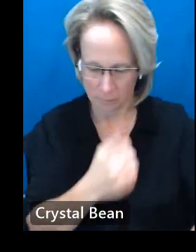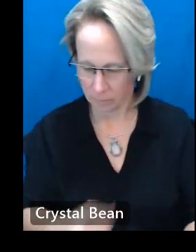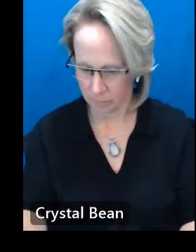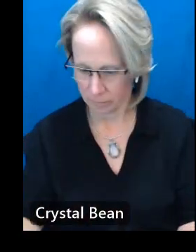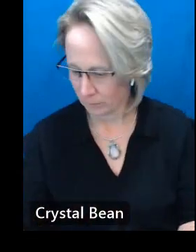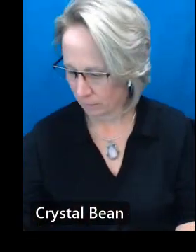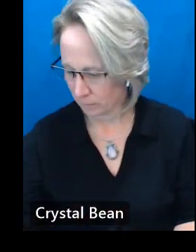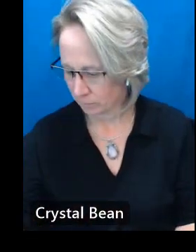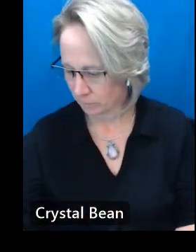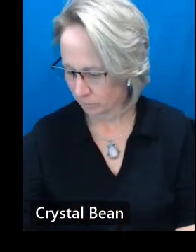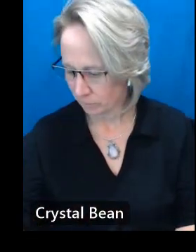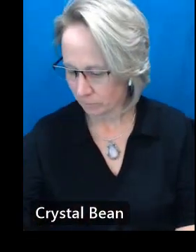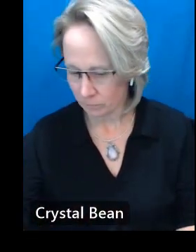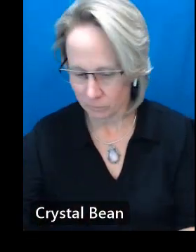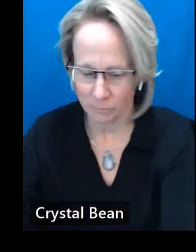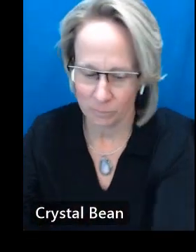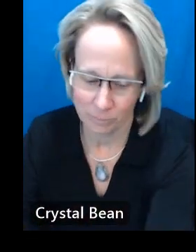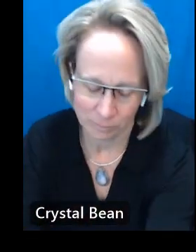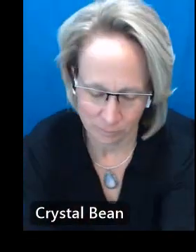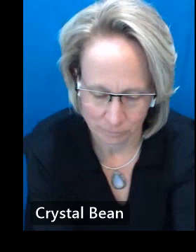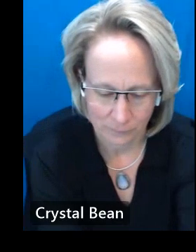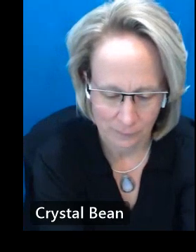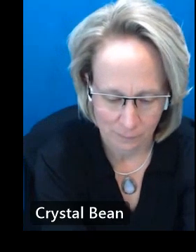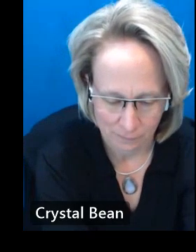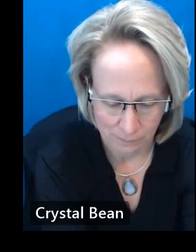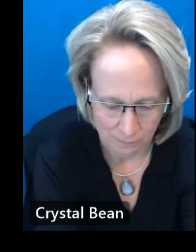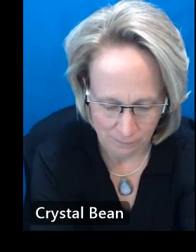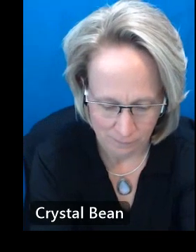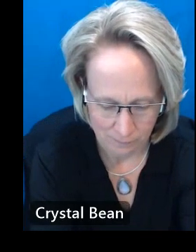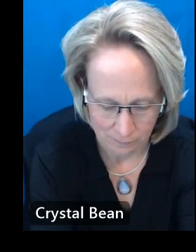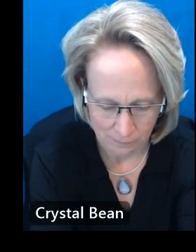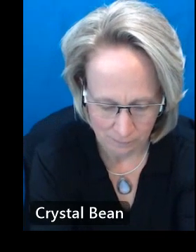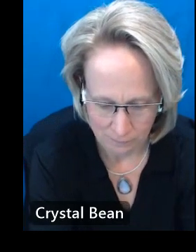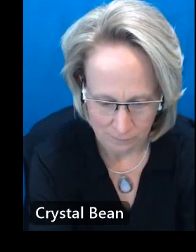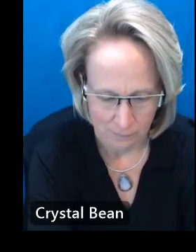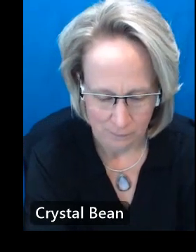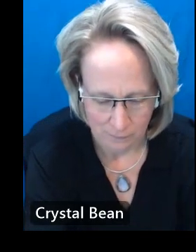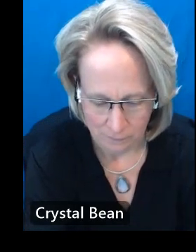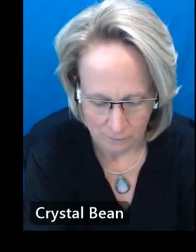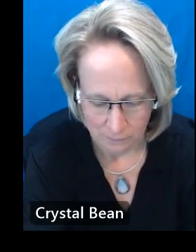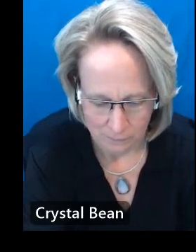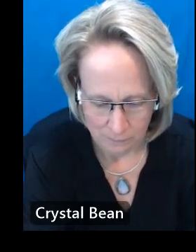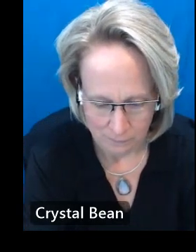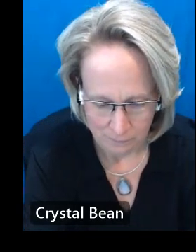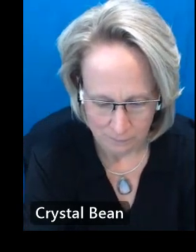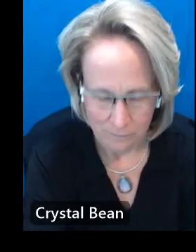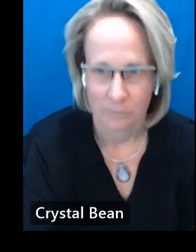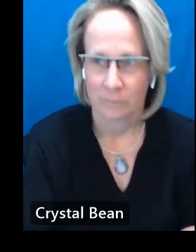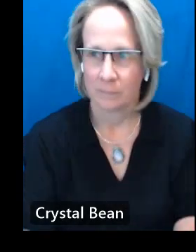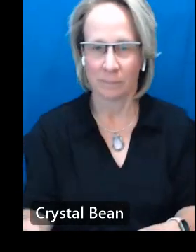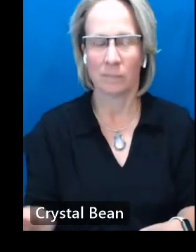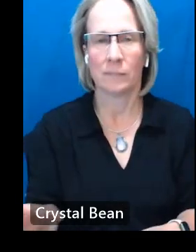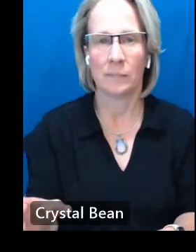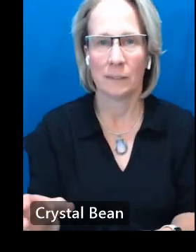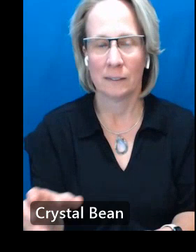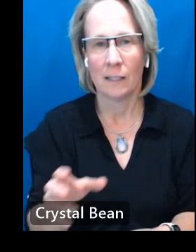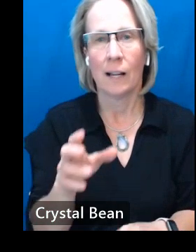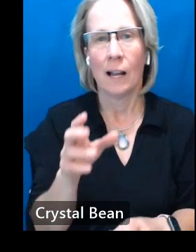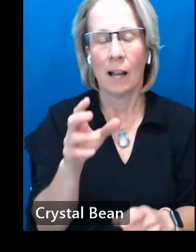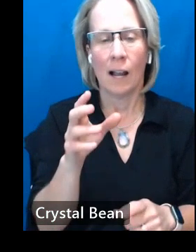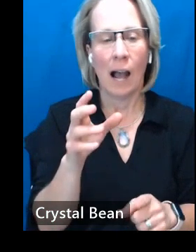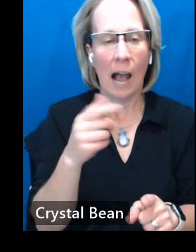The output for this report is going to be a PDF form. It looks like that, what you see below. So